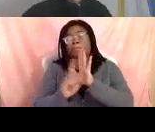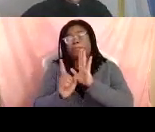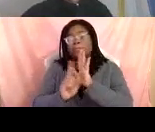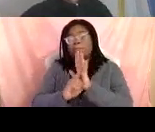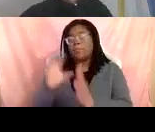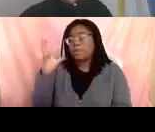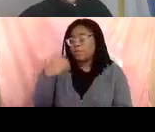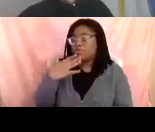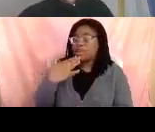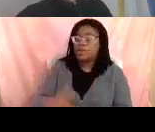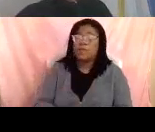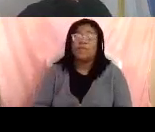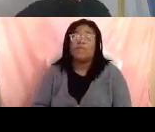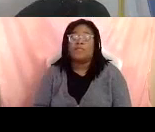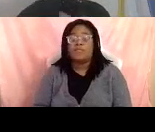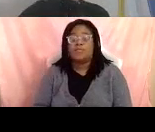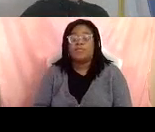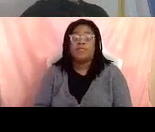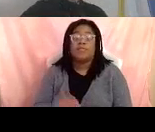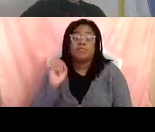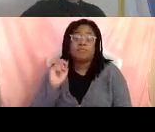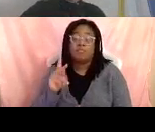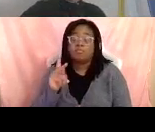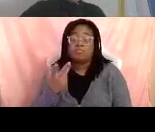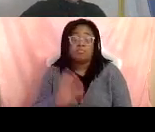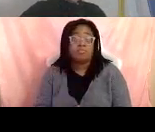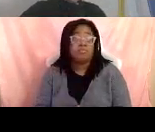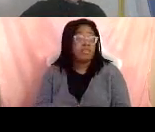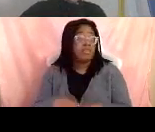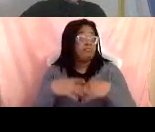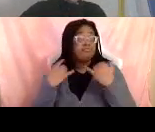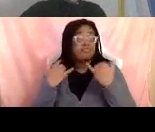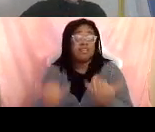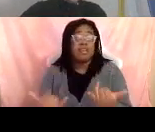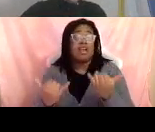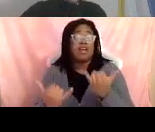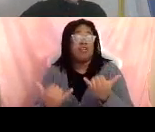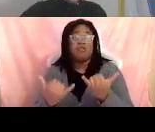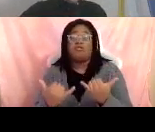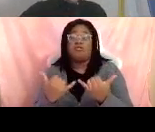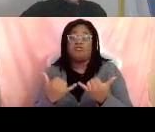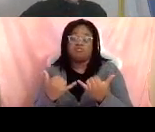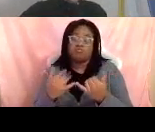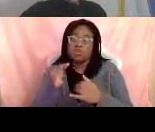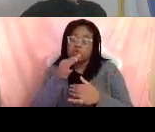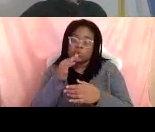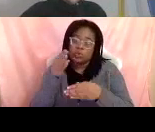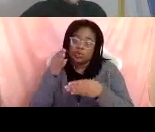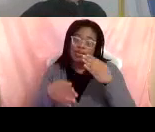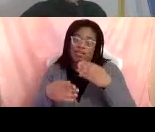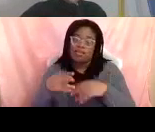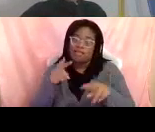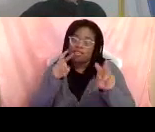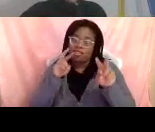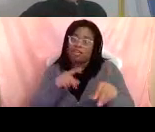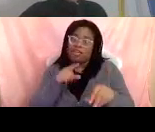Beautiful. Thank you. All right. So now we're transitioning. We're coming to the end of looking at